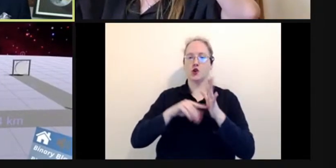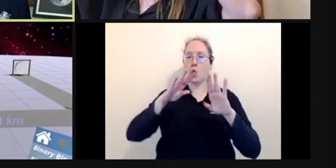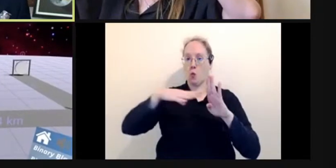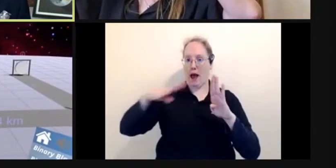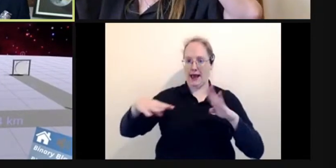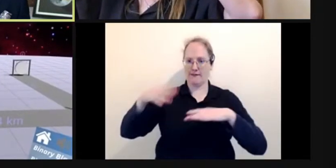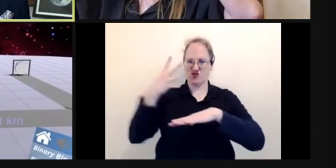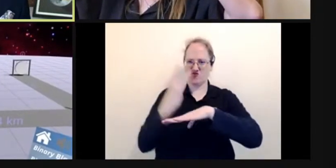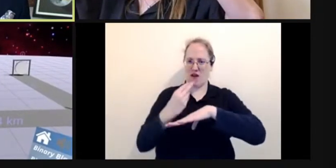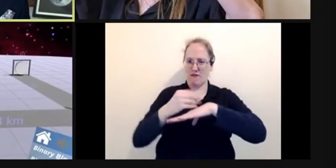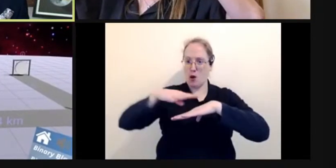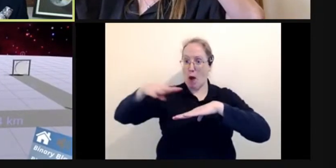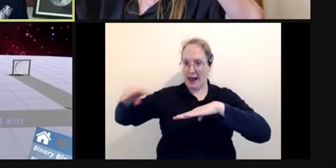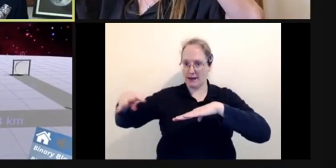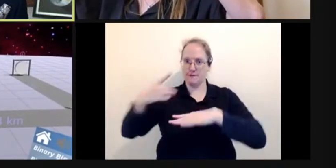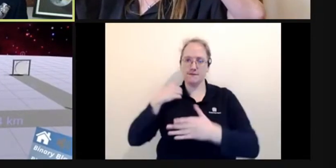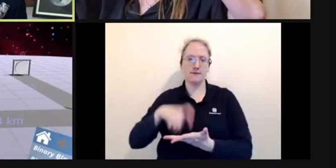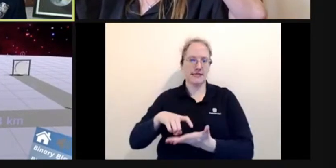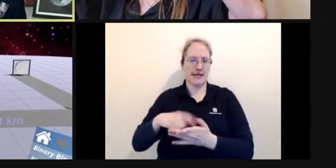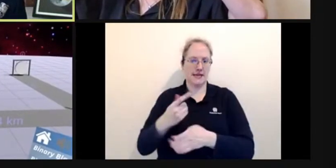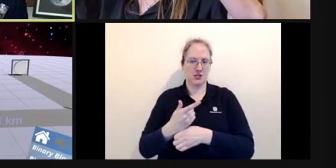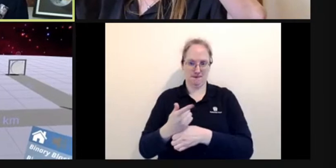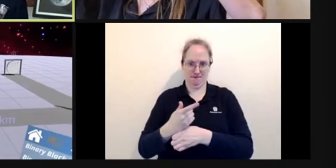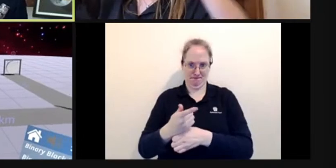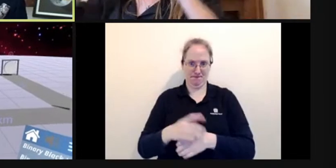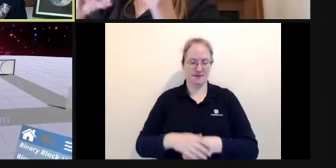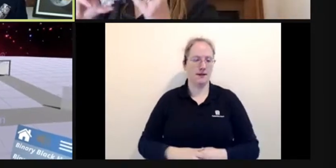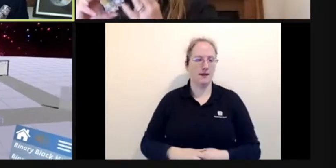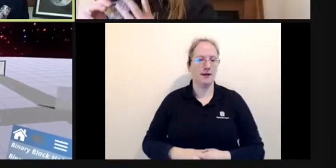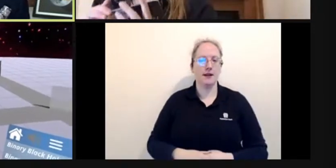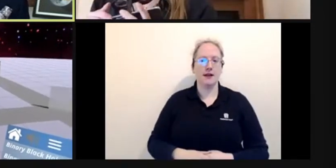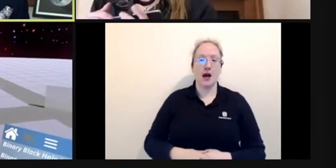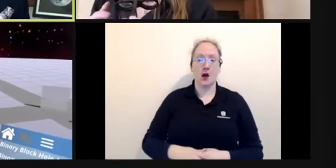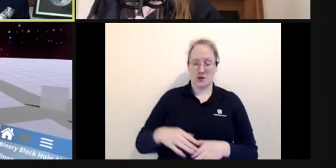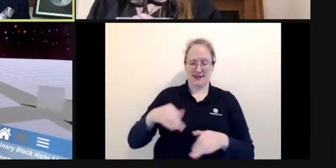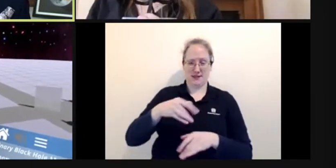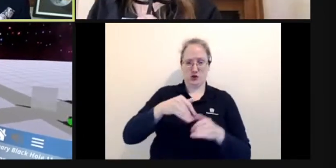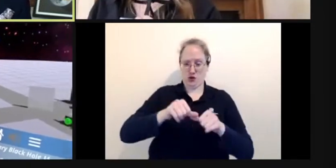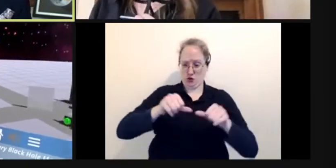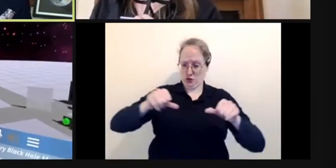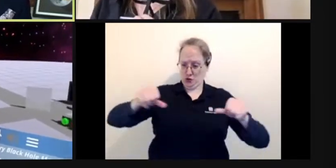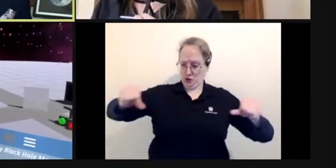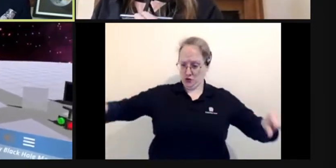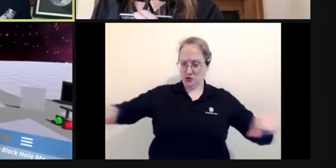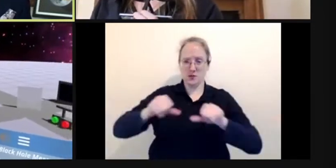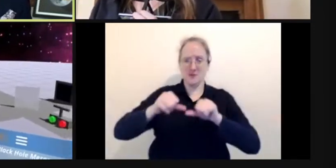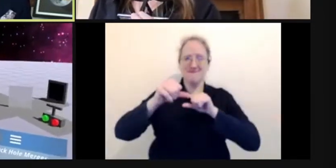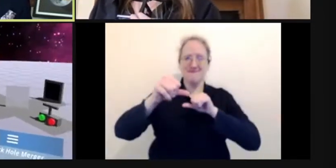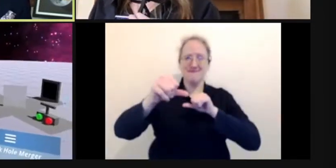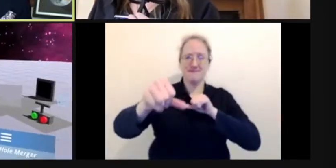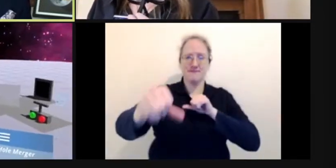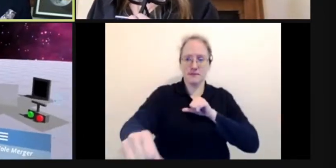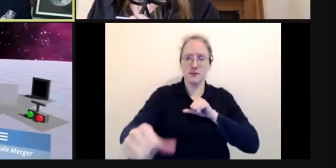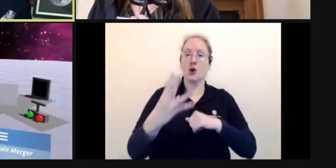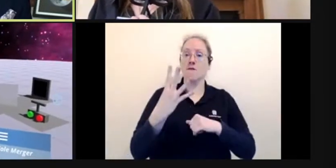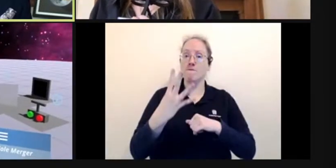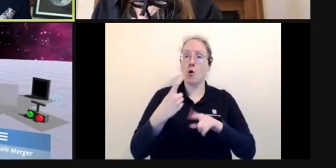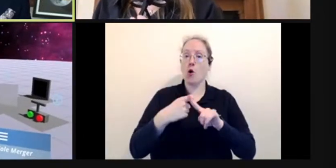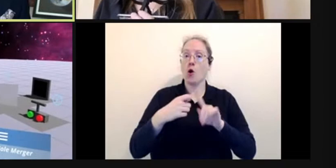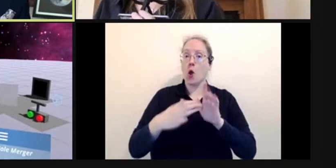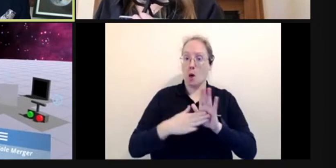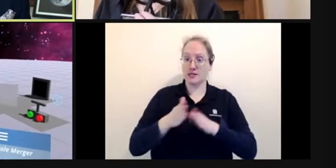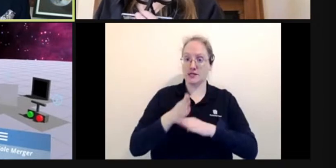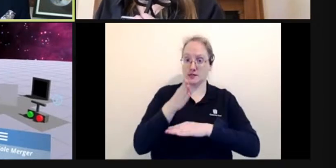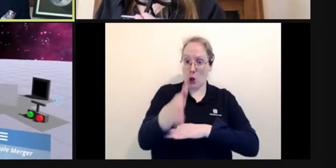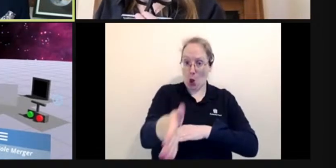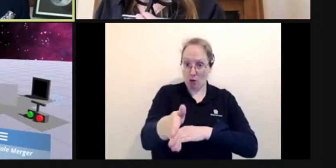that. This is two ginormous arms, 4 kilometers long, that we're going to shine a laser back and forth. We're going to make the